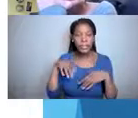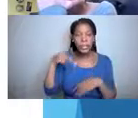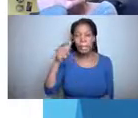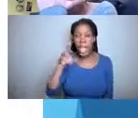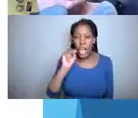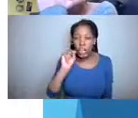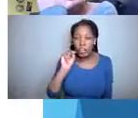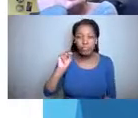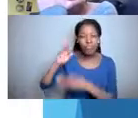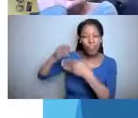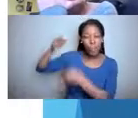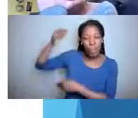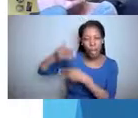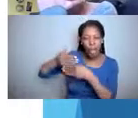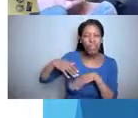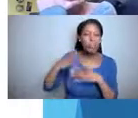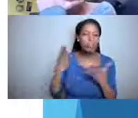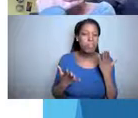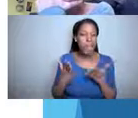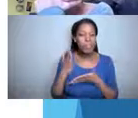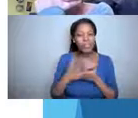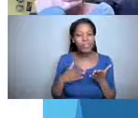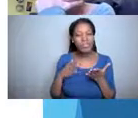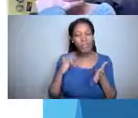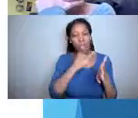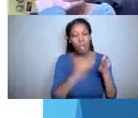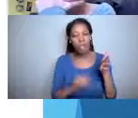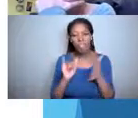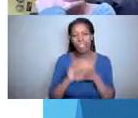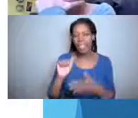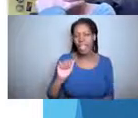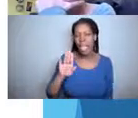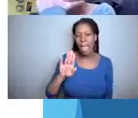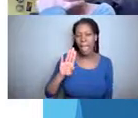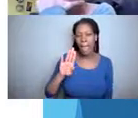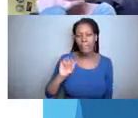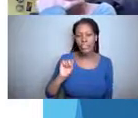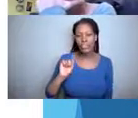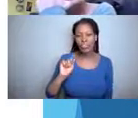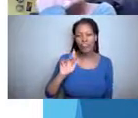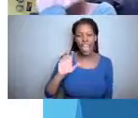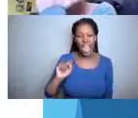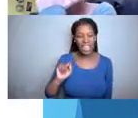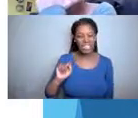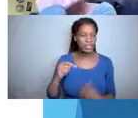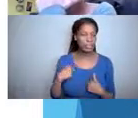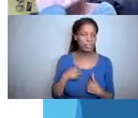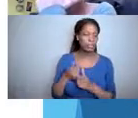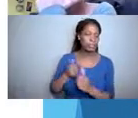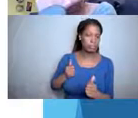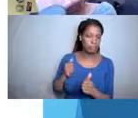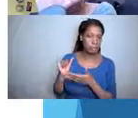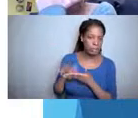that could be triggering to some people i think there's also something we're trying to avoid here um uh avoiding art